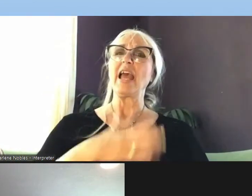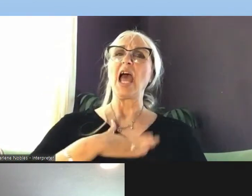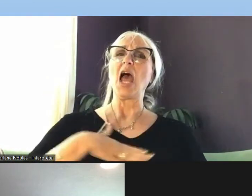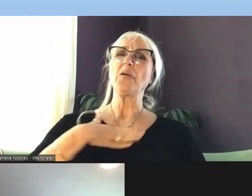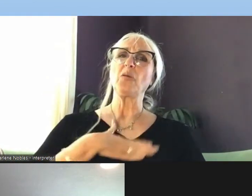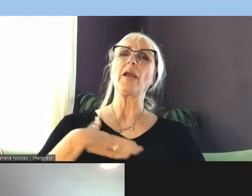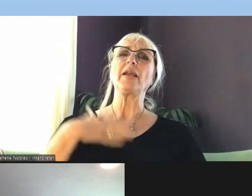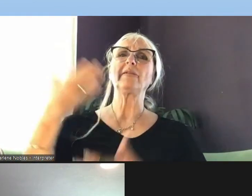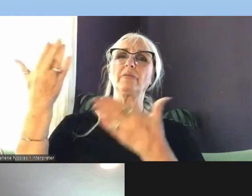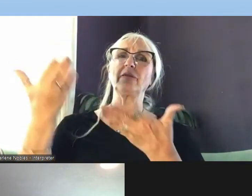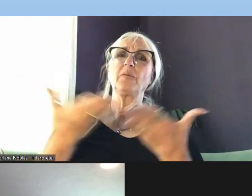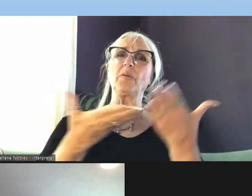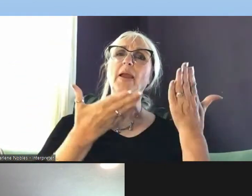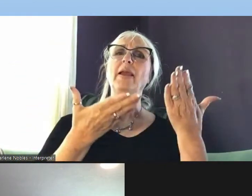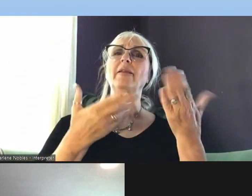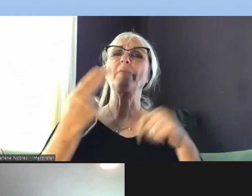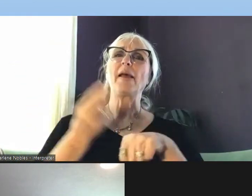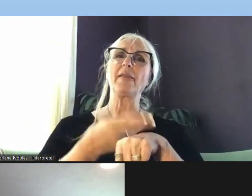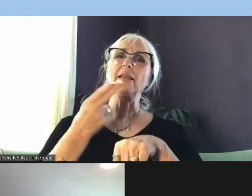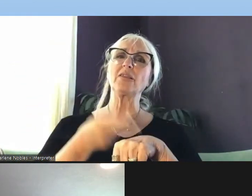the historical,